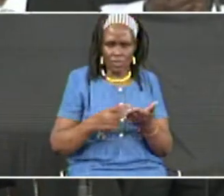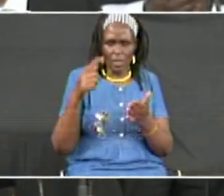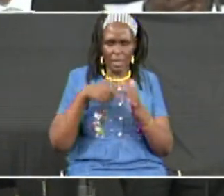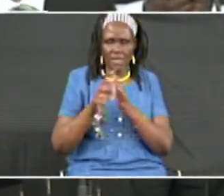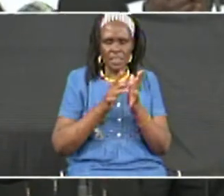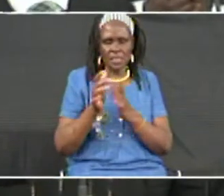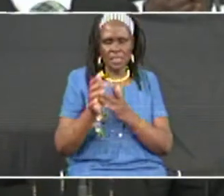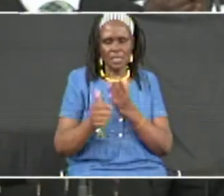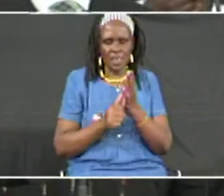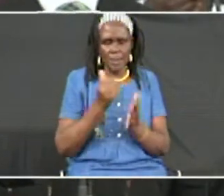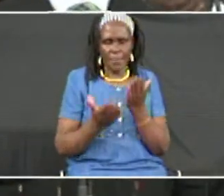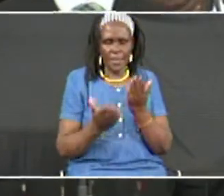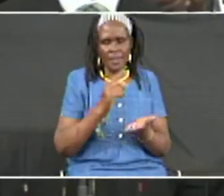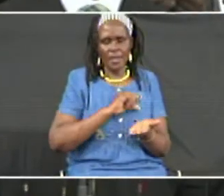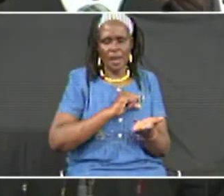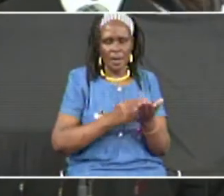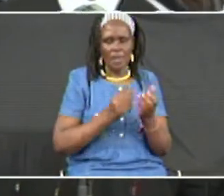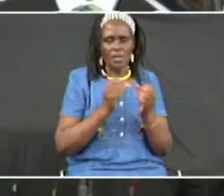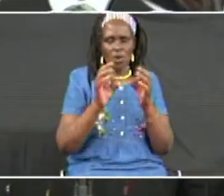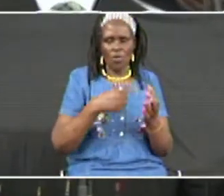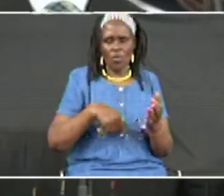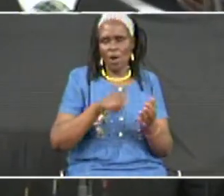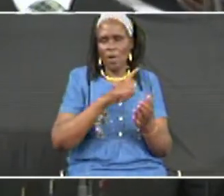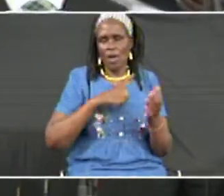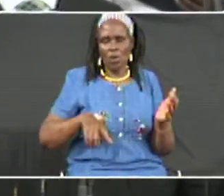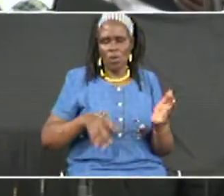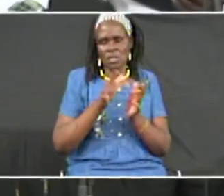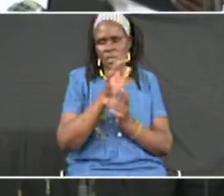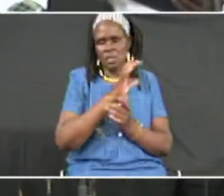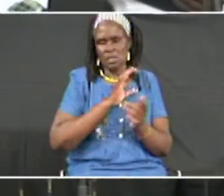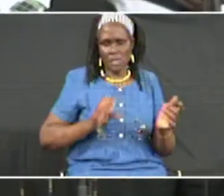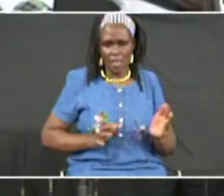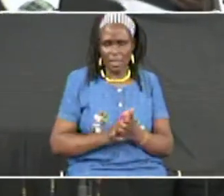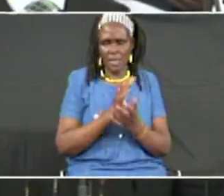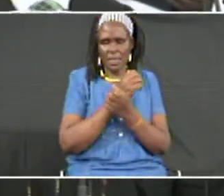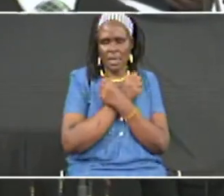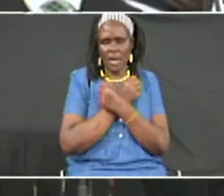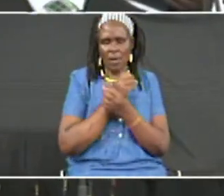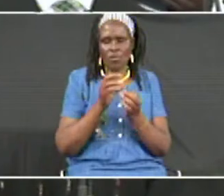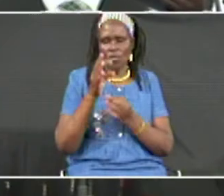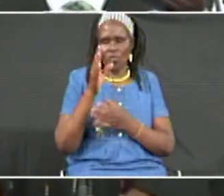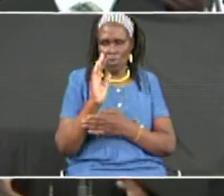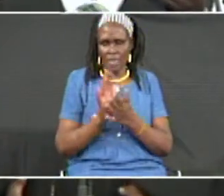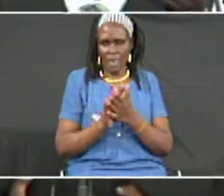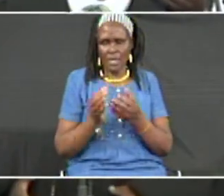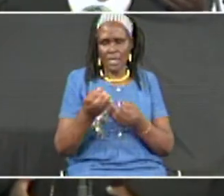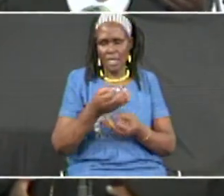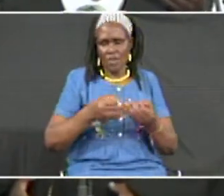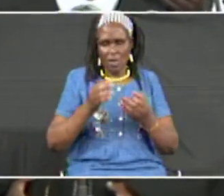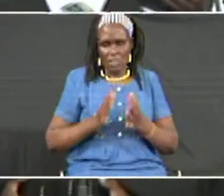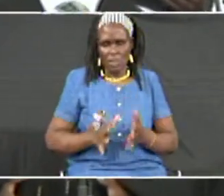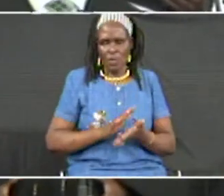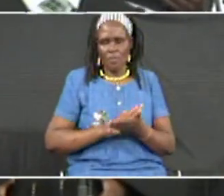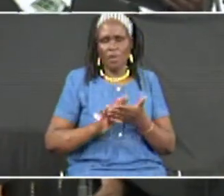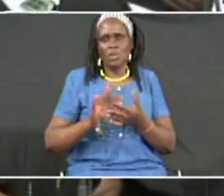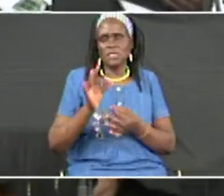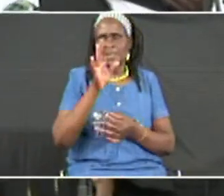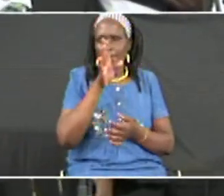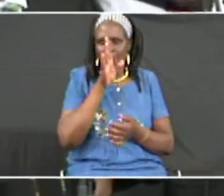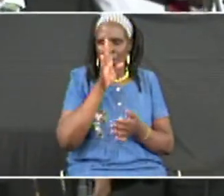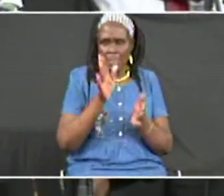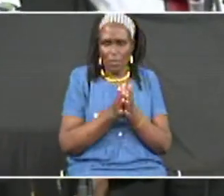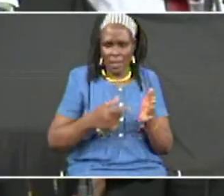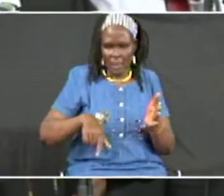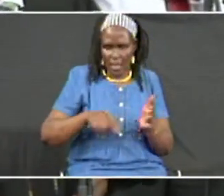now may the grace of our Lord Jesus Christ and the love of God and the fellowship of the Holy Spirit be with